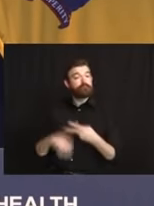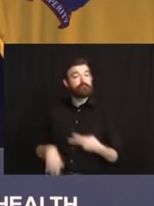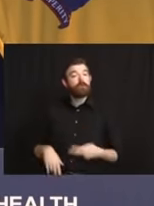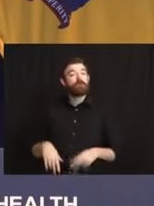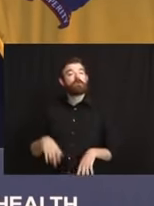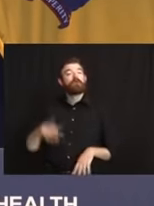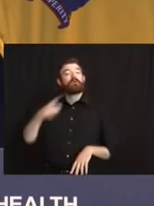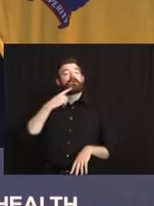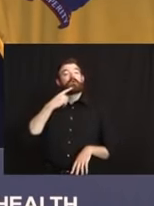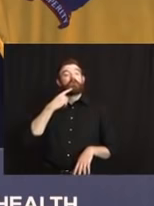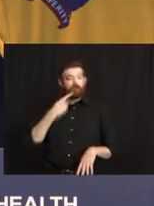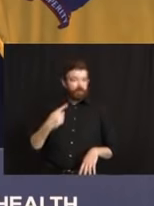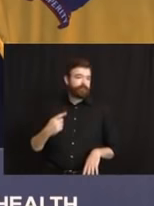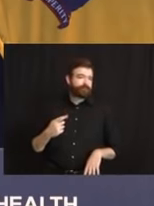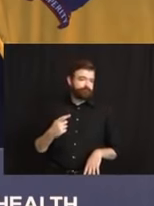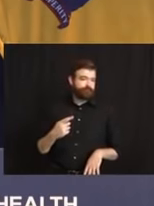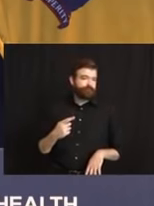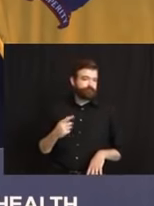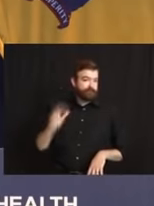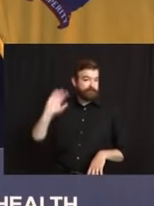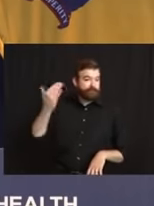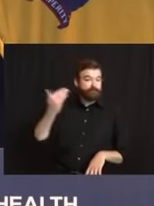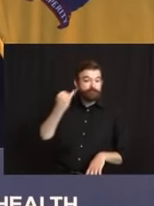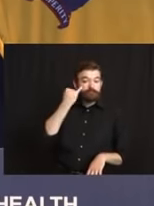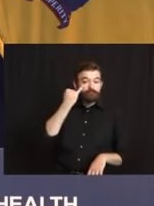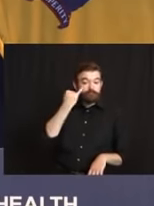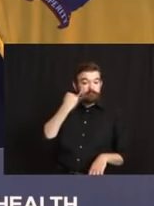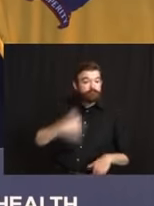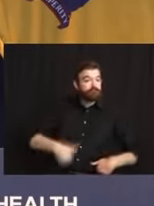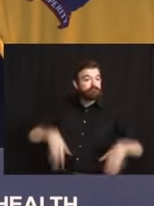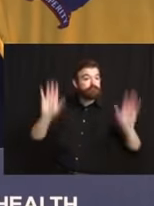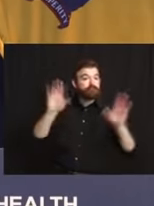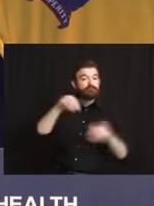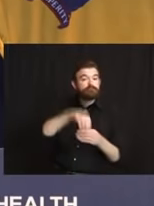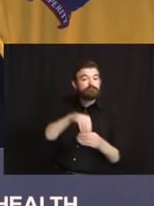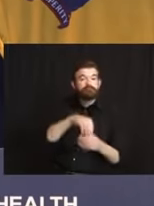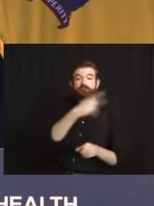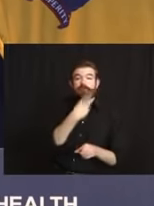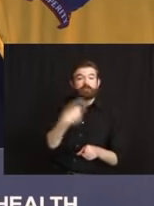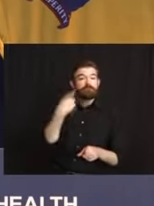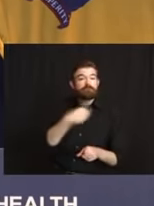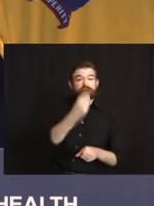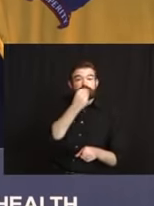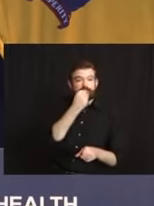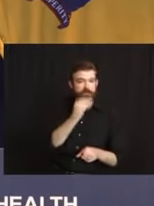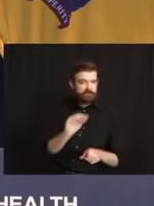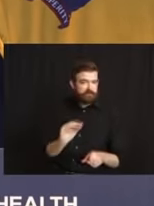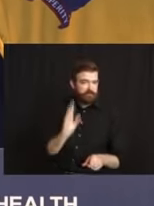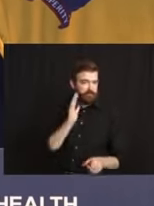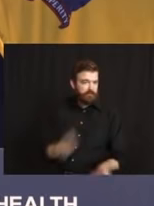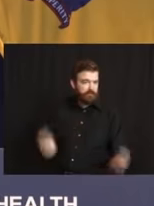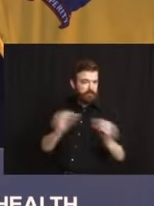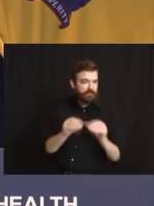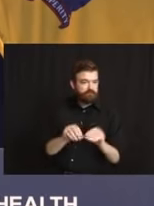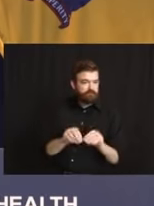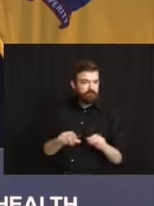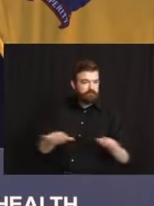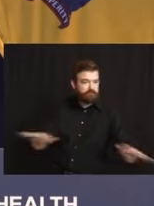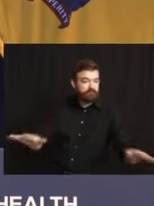of transmission, is it even feasible for that to happen before there's a vaccine? And since nursing homes are